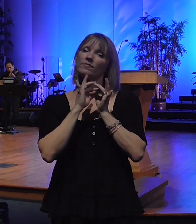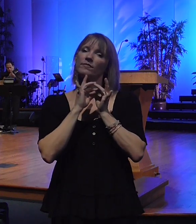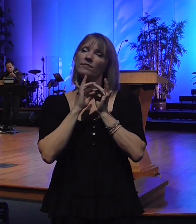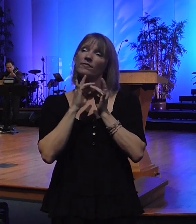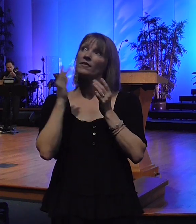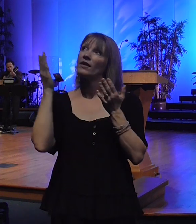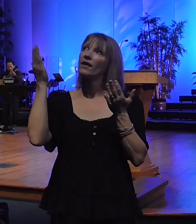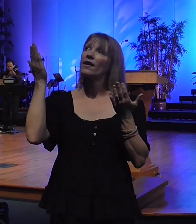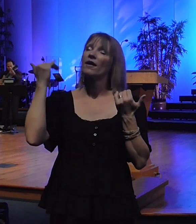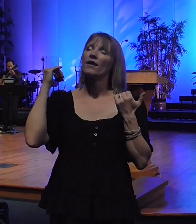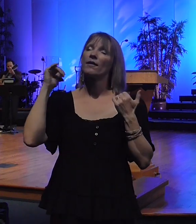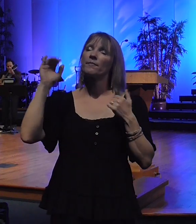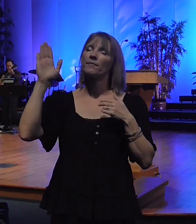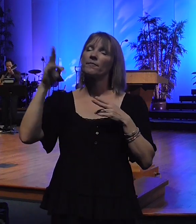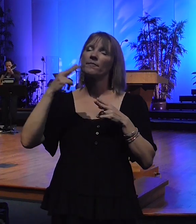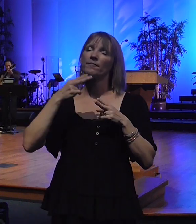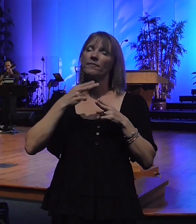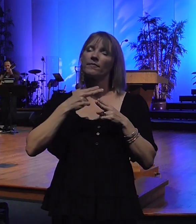Come write your name